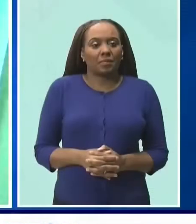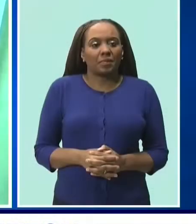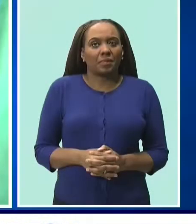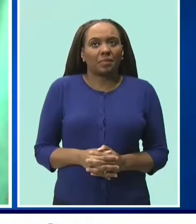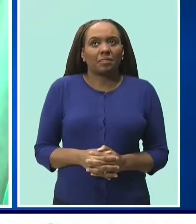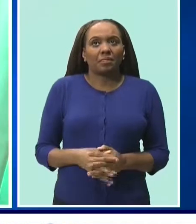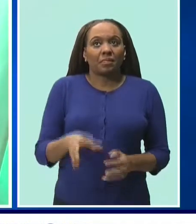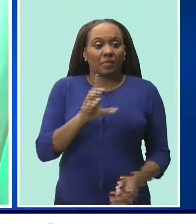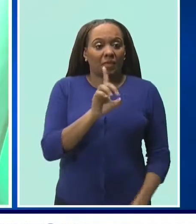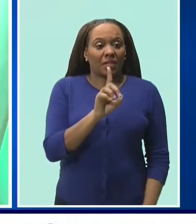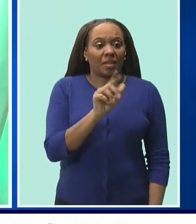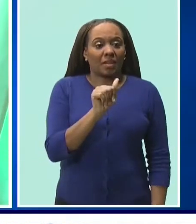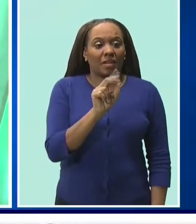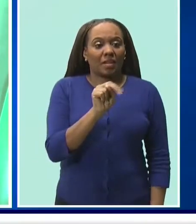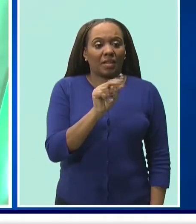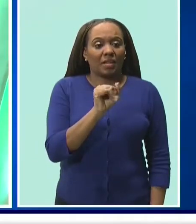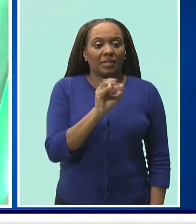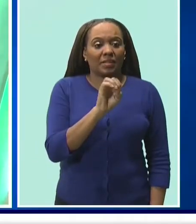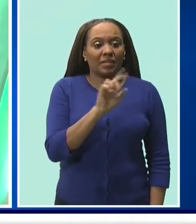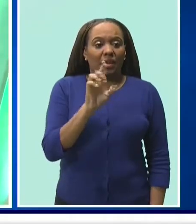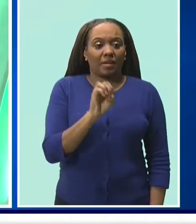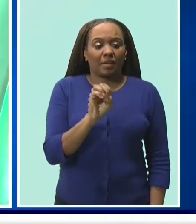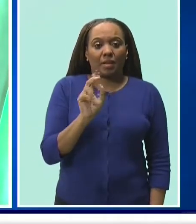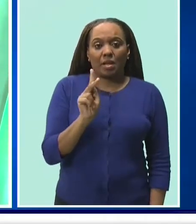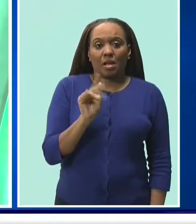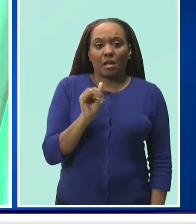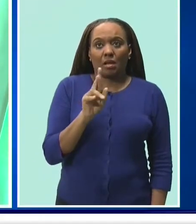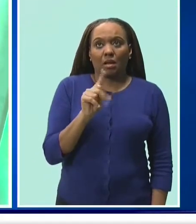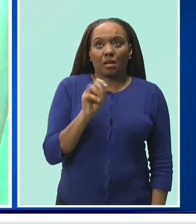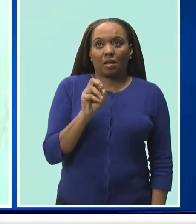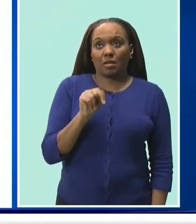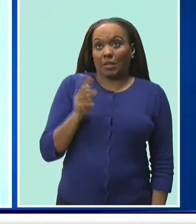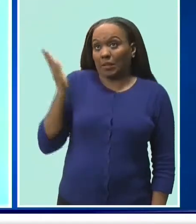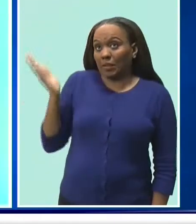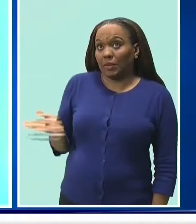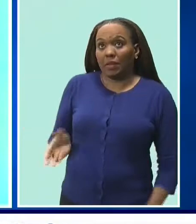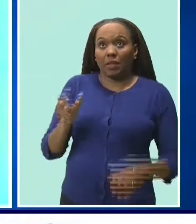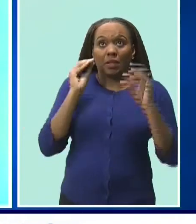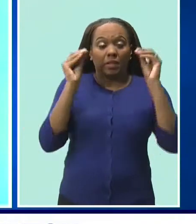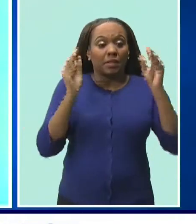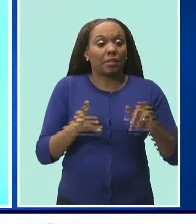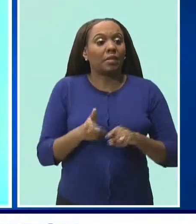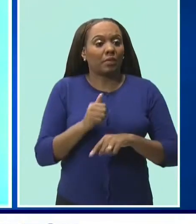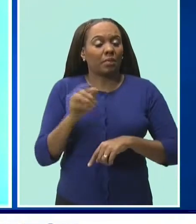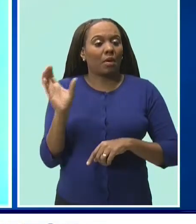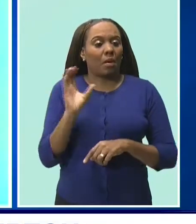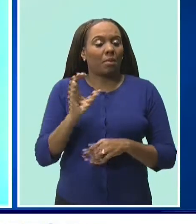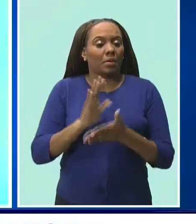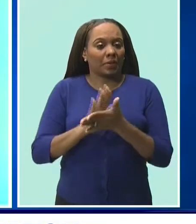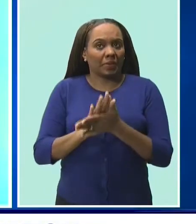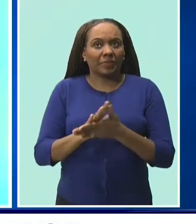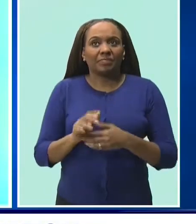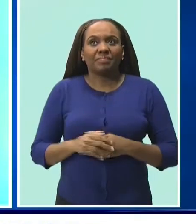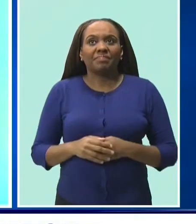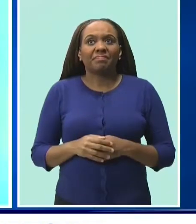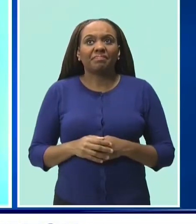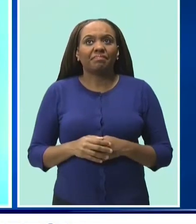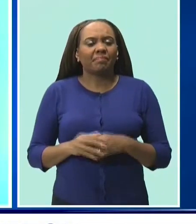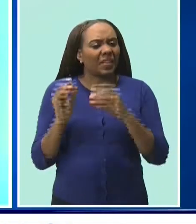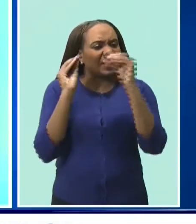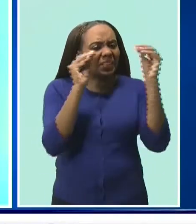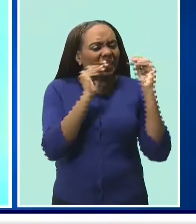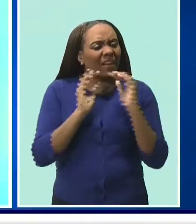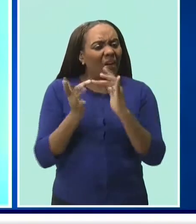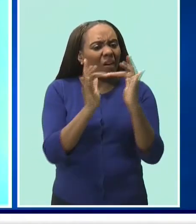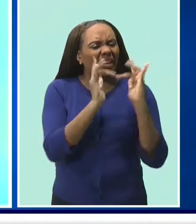Meet Danielle Curtin, a dedicated teacher of the Combermere School. Online teaching has been an interesting experience.